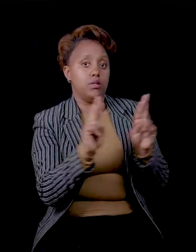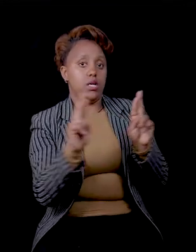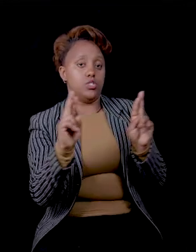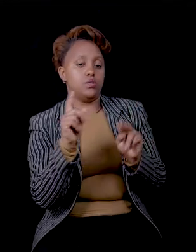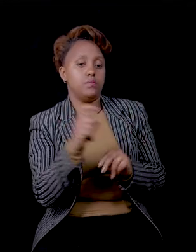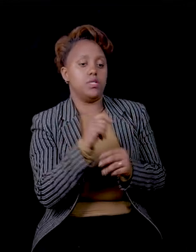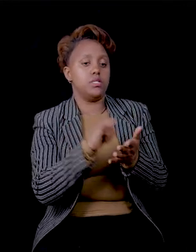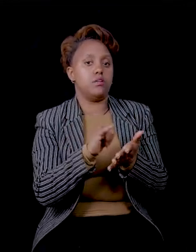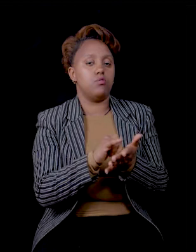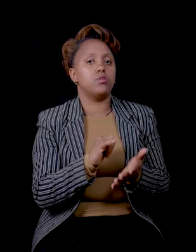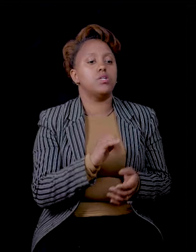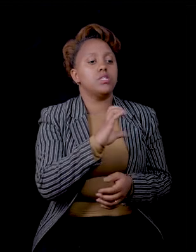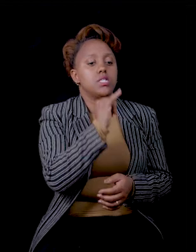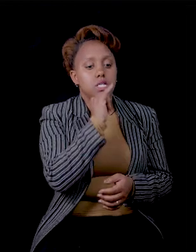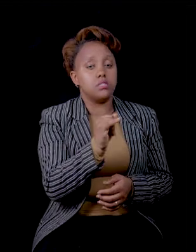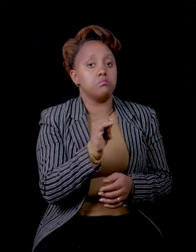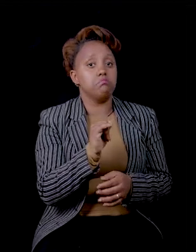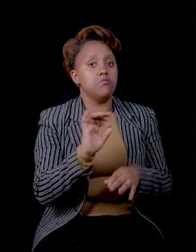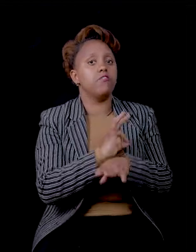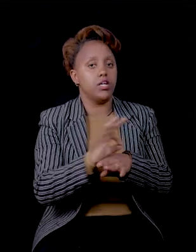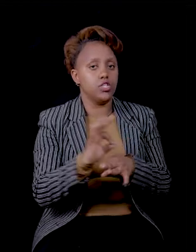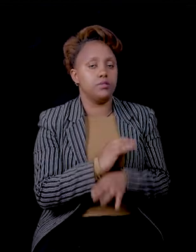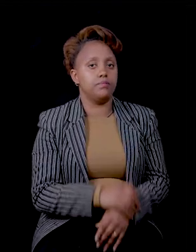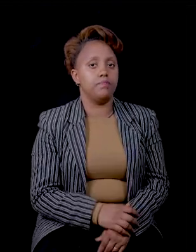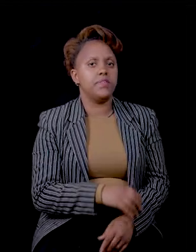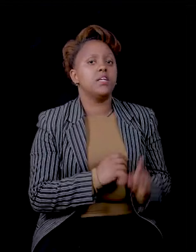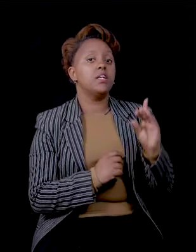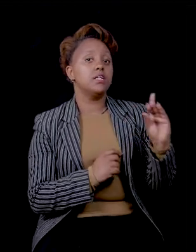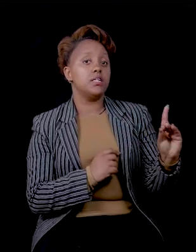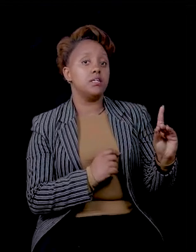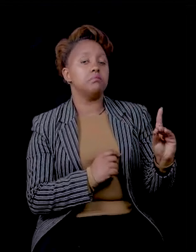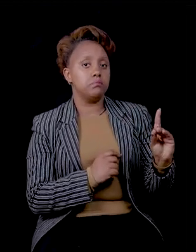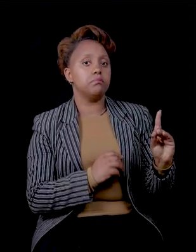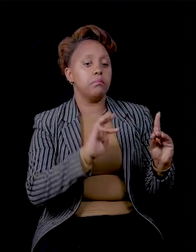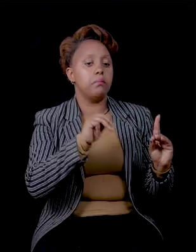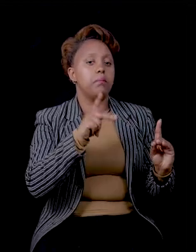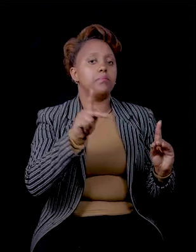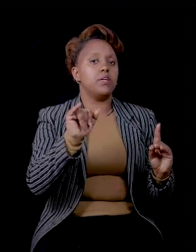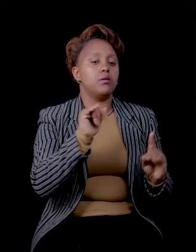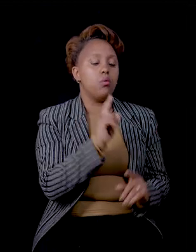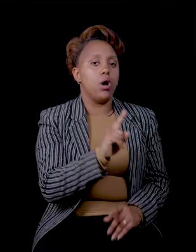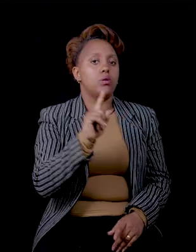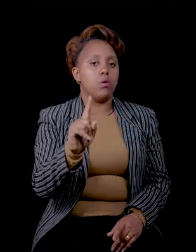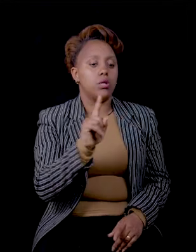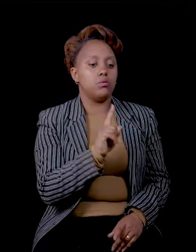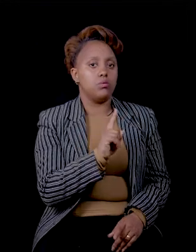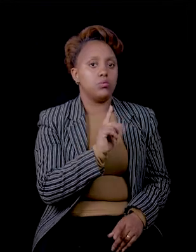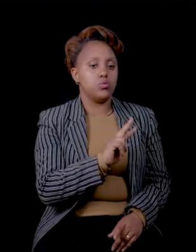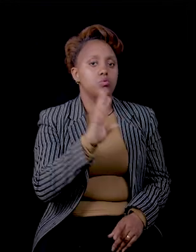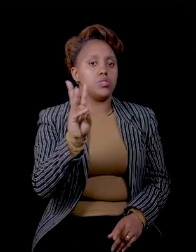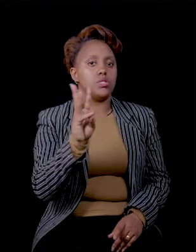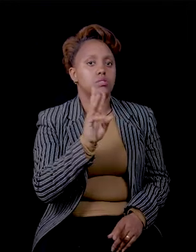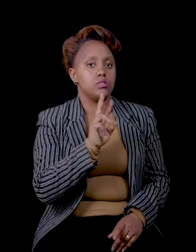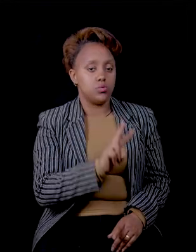B. Therefore, this C is a function. D is mapping 1 into 1, 2 into 6,